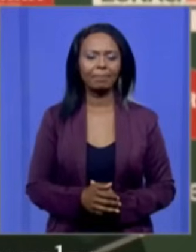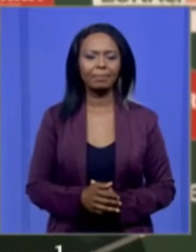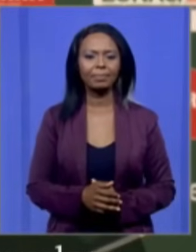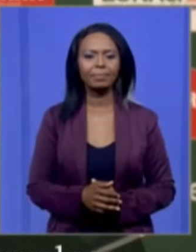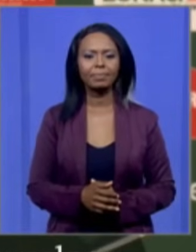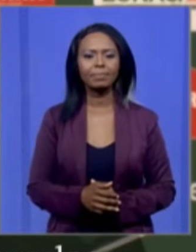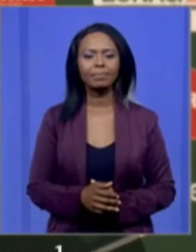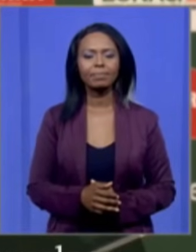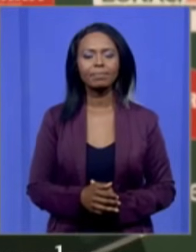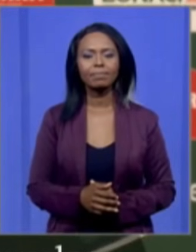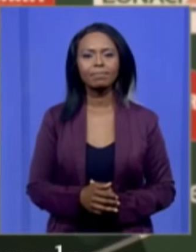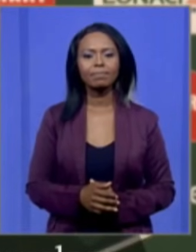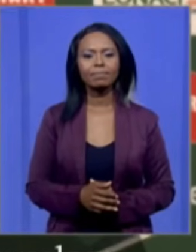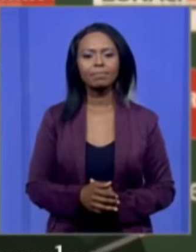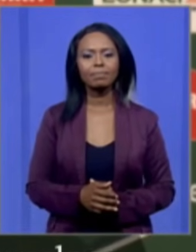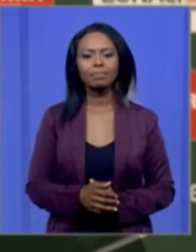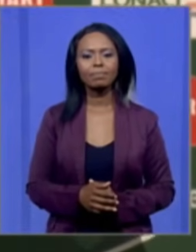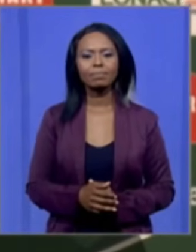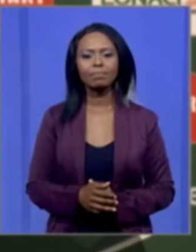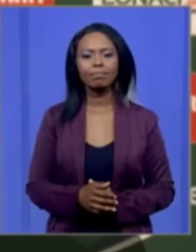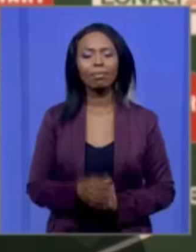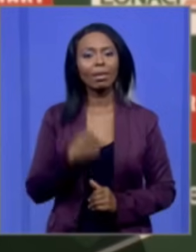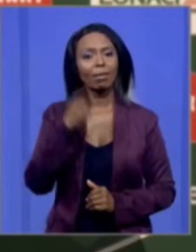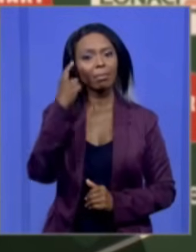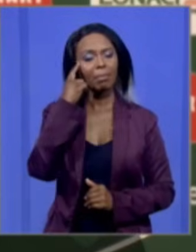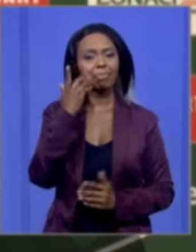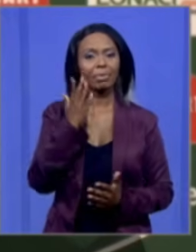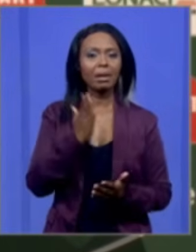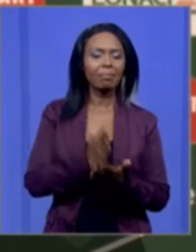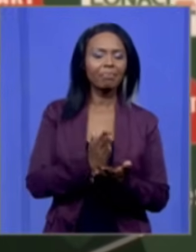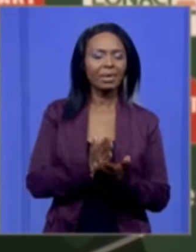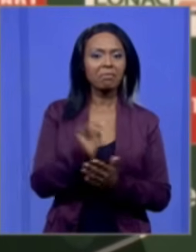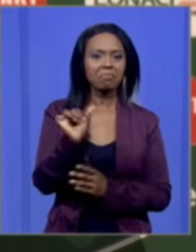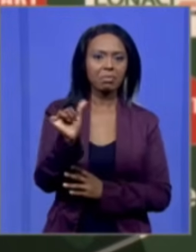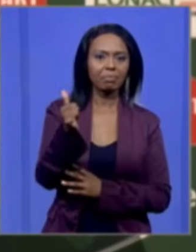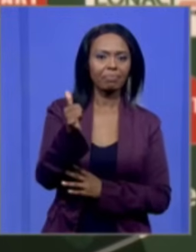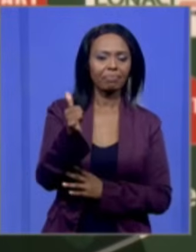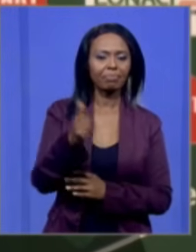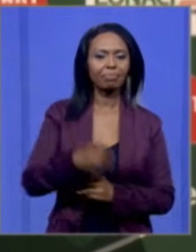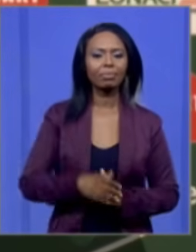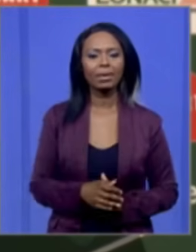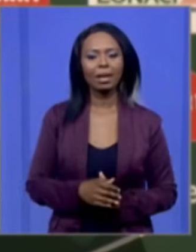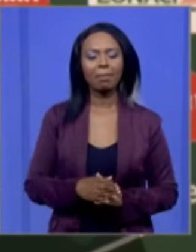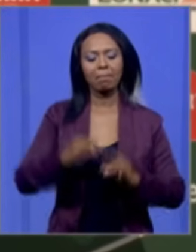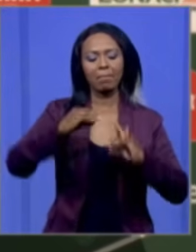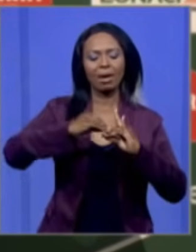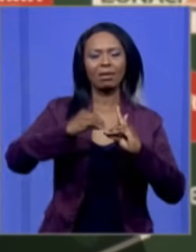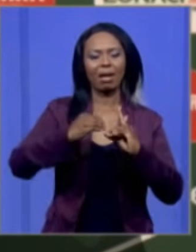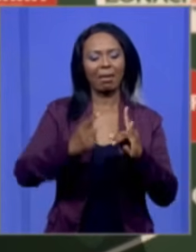game in 2 facts. First is missing the penalty.